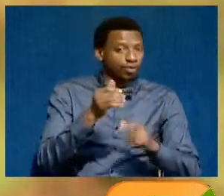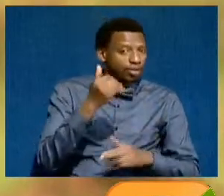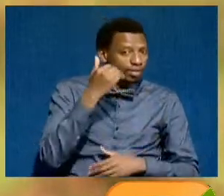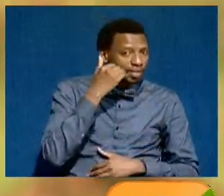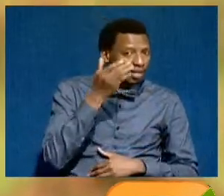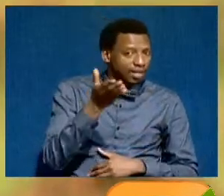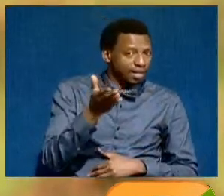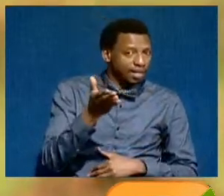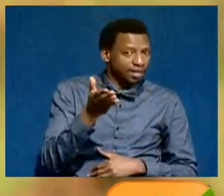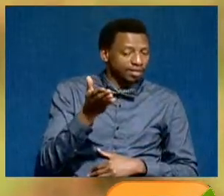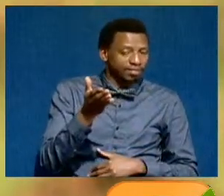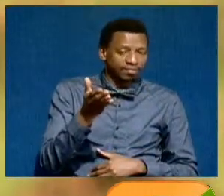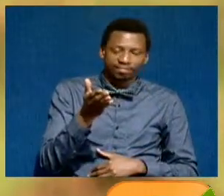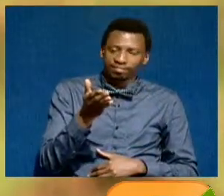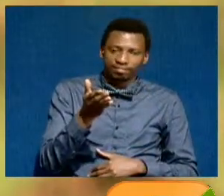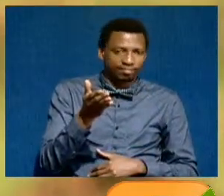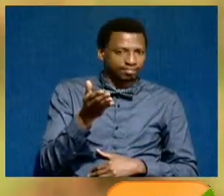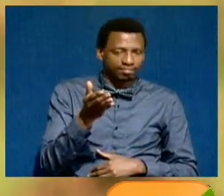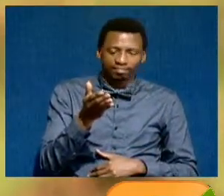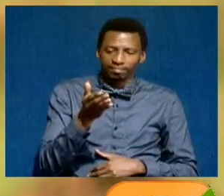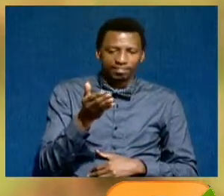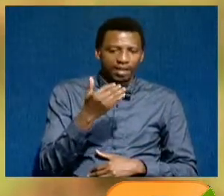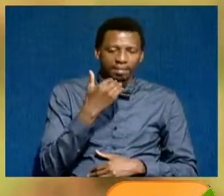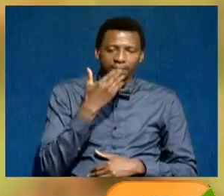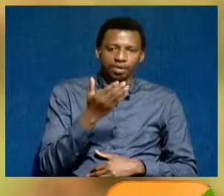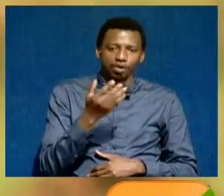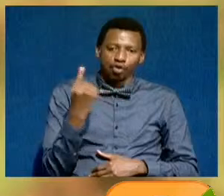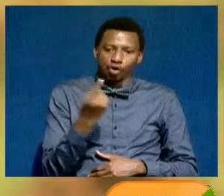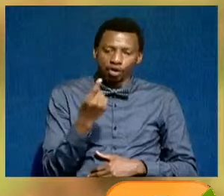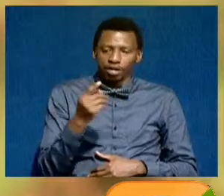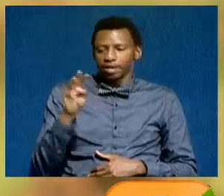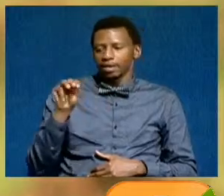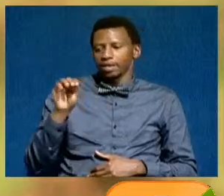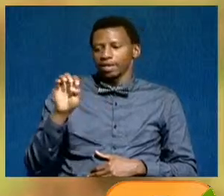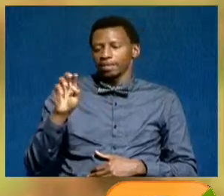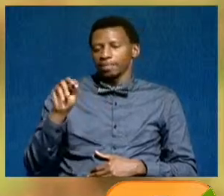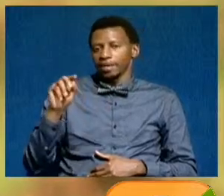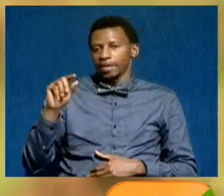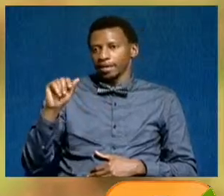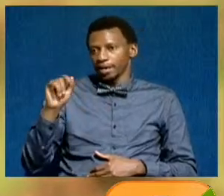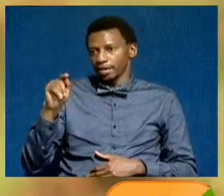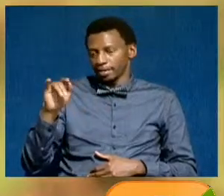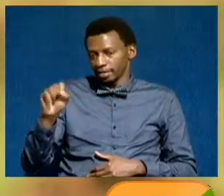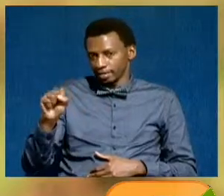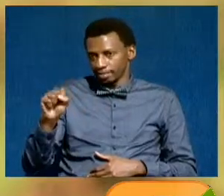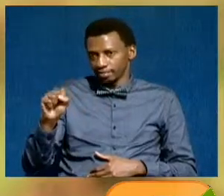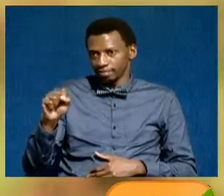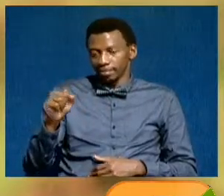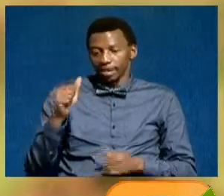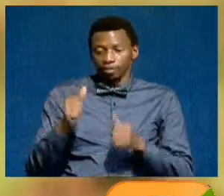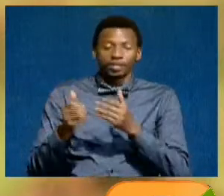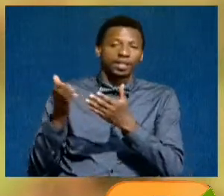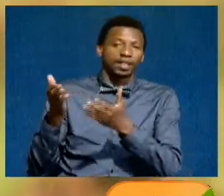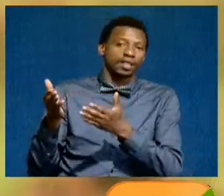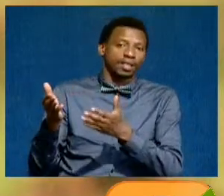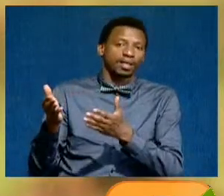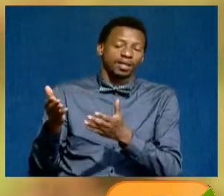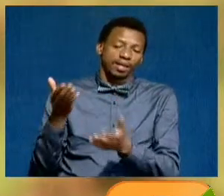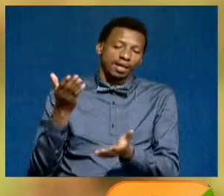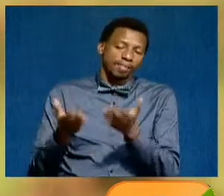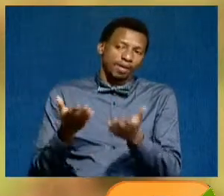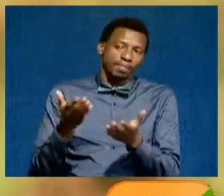and specifically is eosinophilic meningitis, which is, and also fasciolapsis that is there in maybe